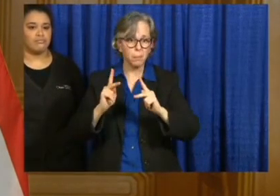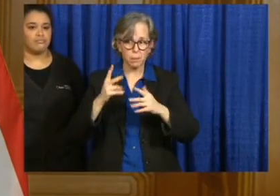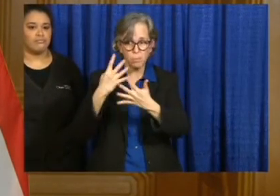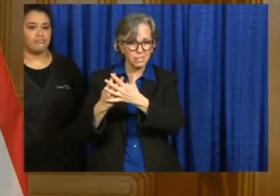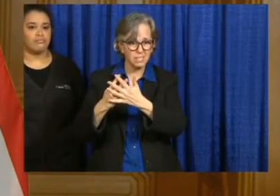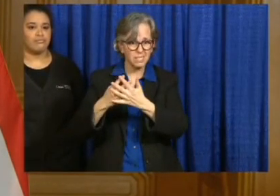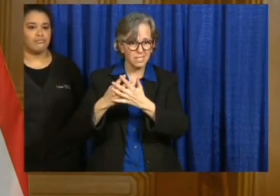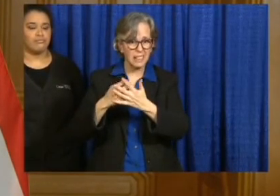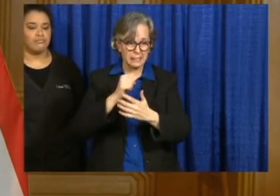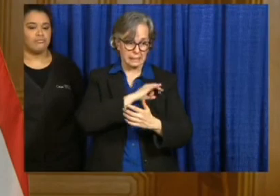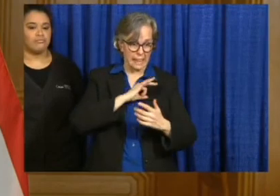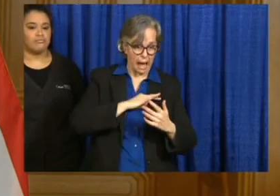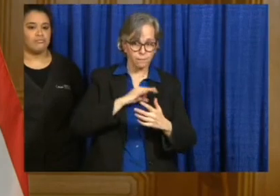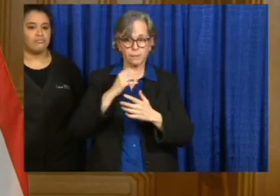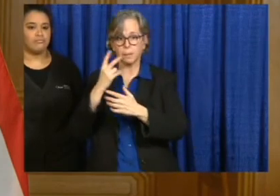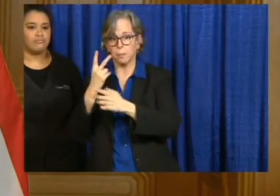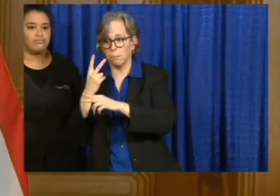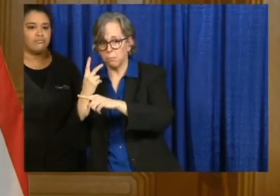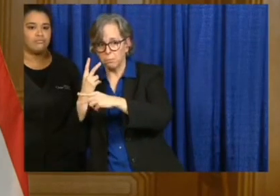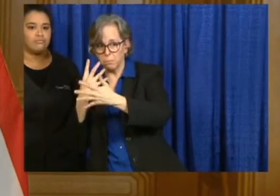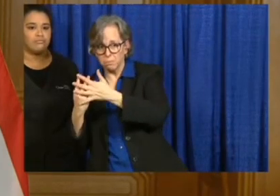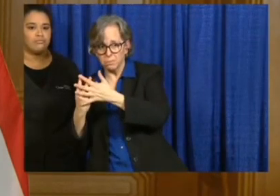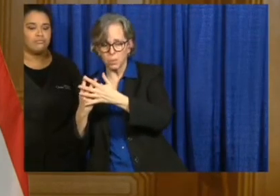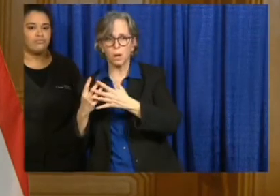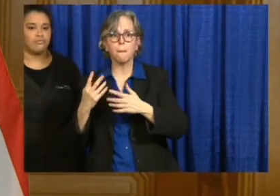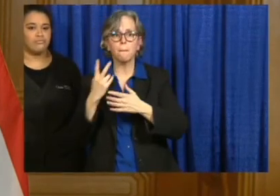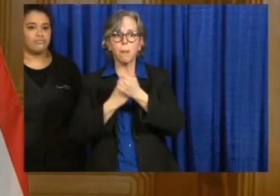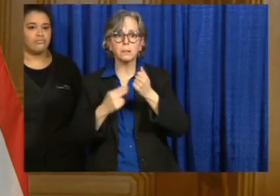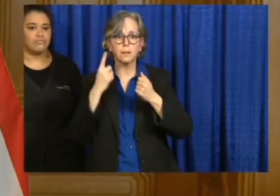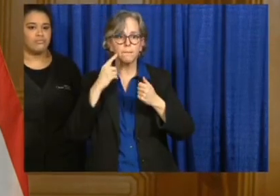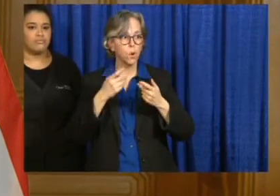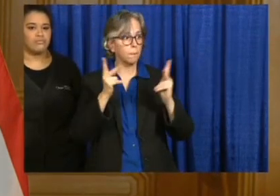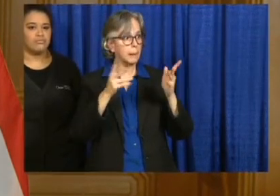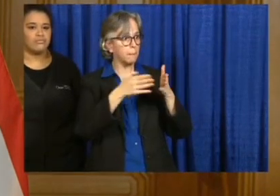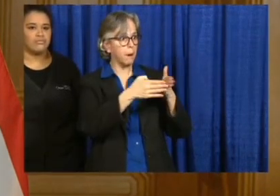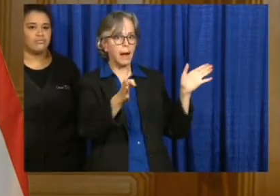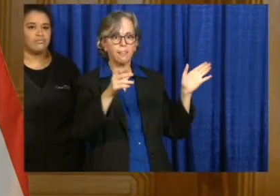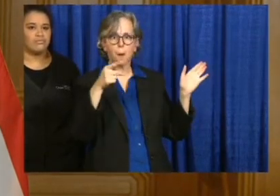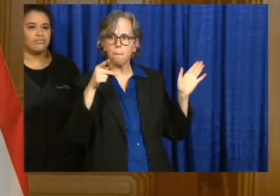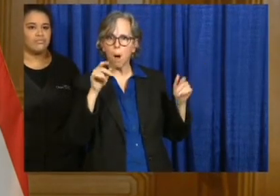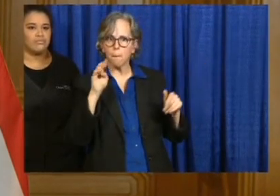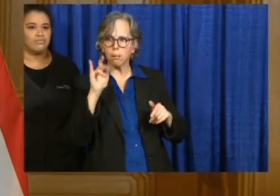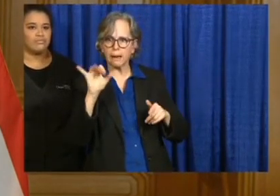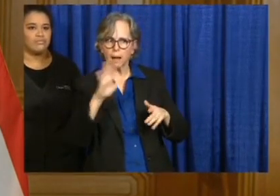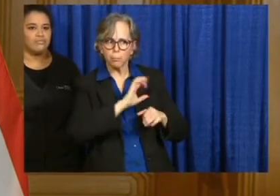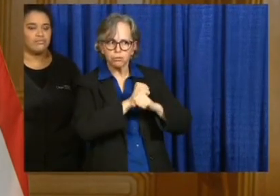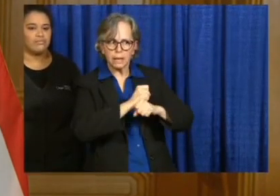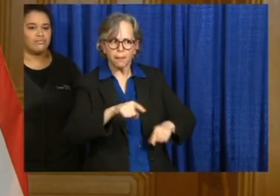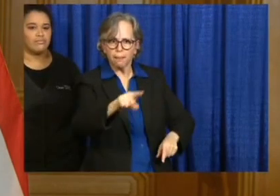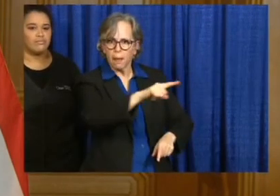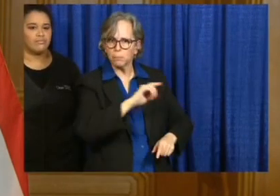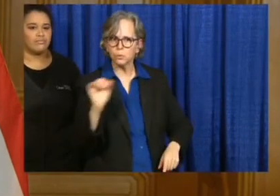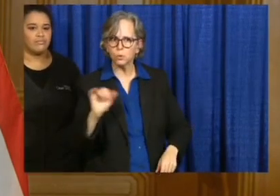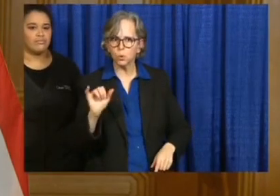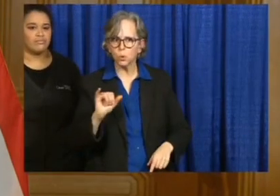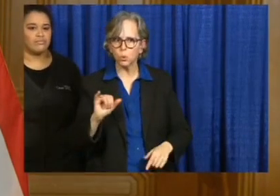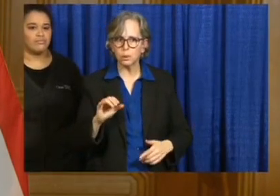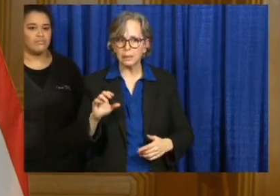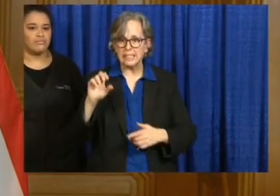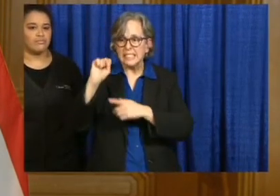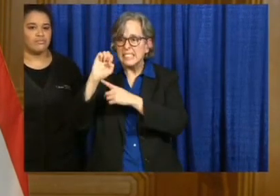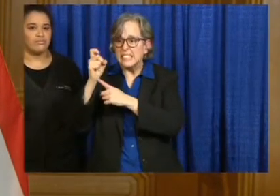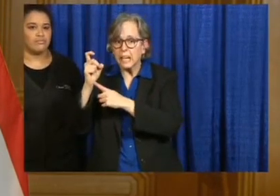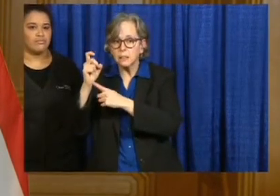But we also have an obligation to people who are outside. And we're not going to turn sex offenders loose